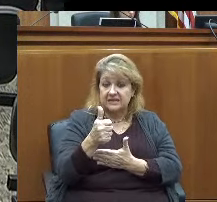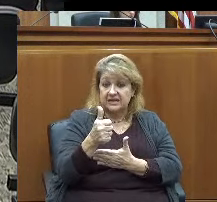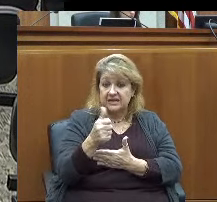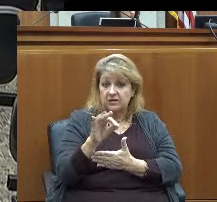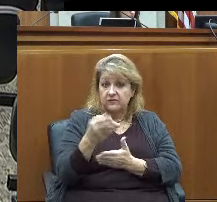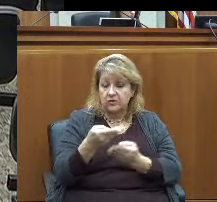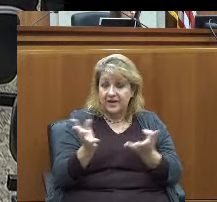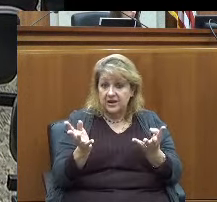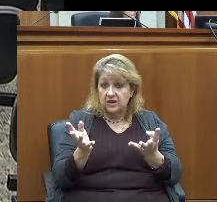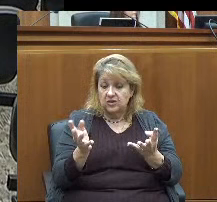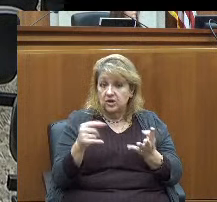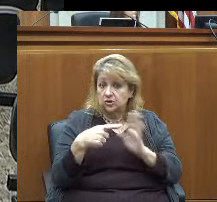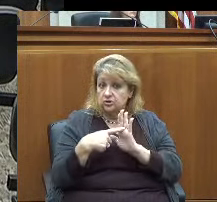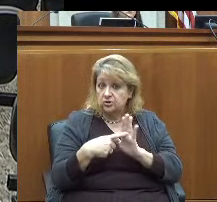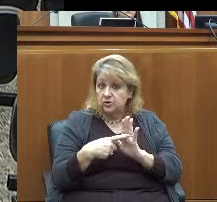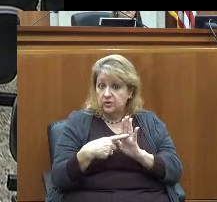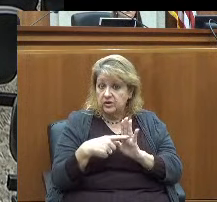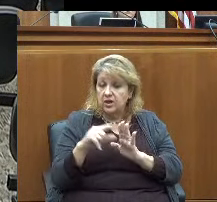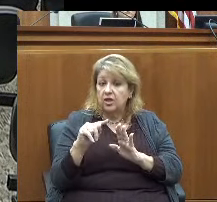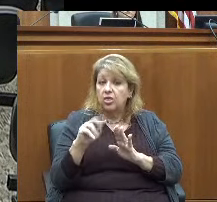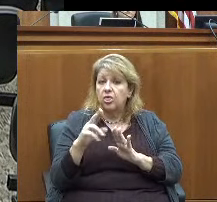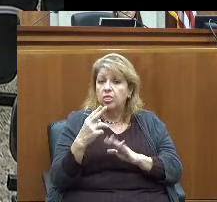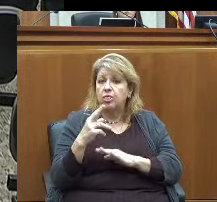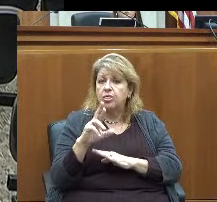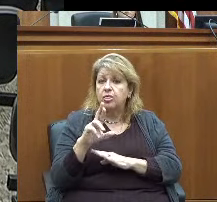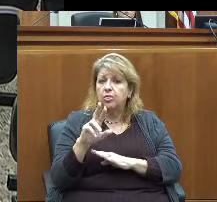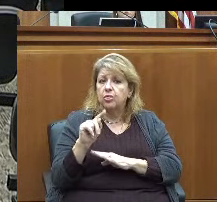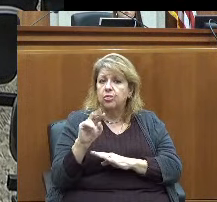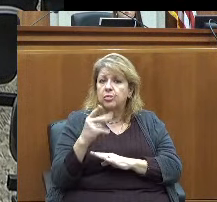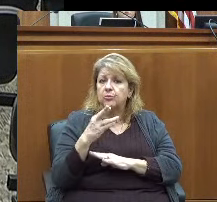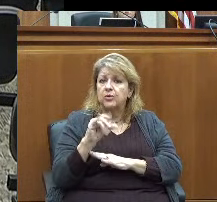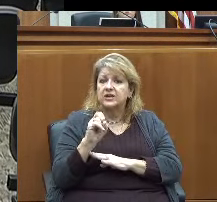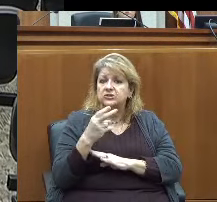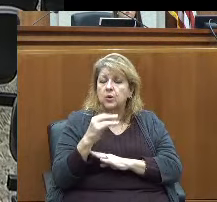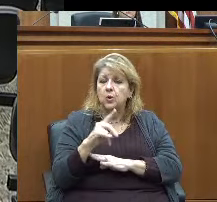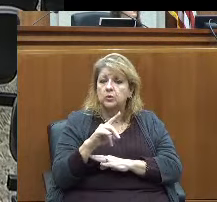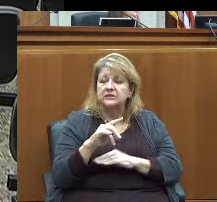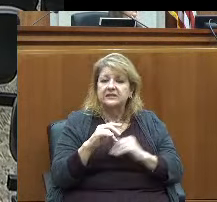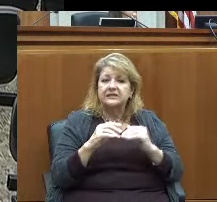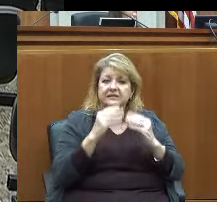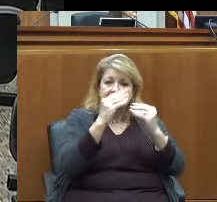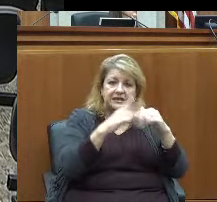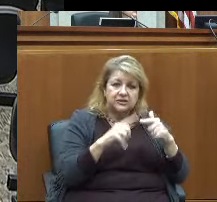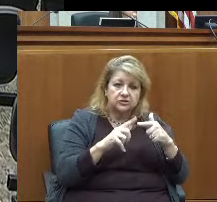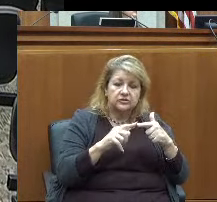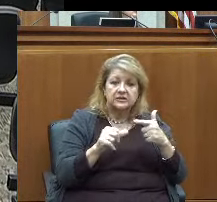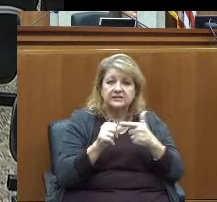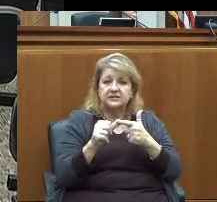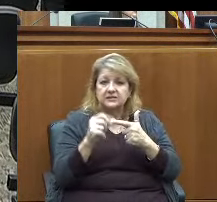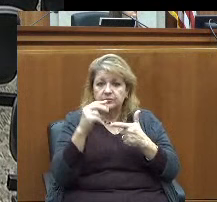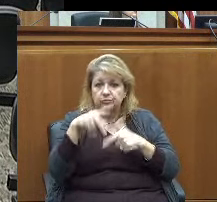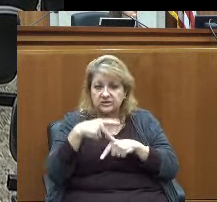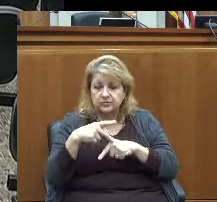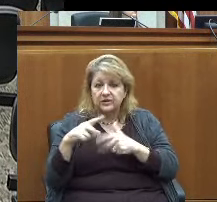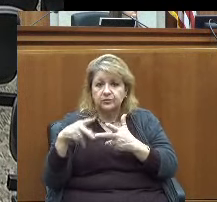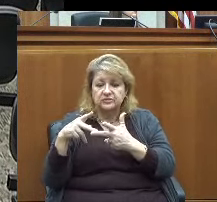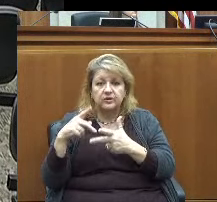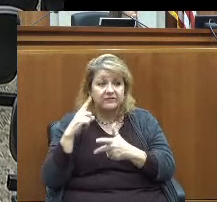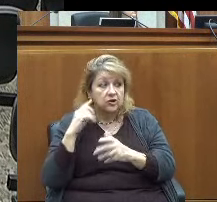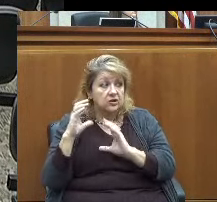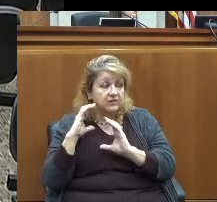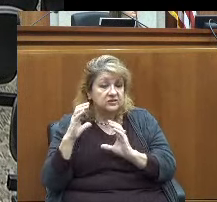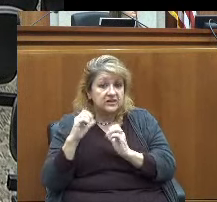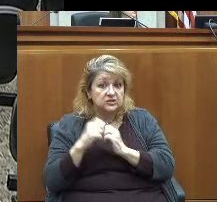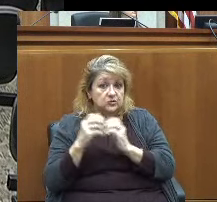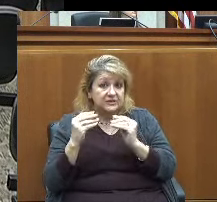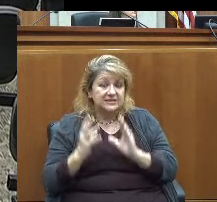10 of the handout, you're showing the threshold between teacher, assistant principal, and principal. You and I had this conversation before. I've heard